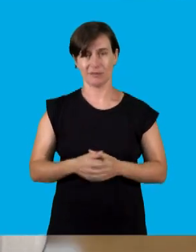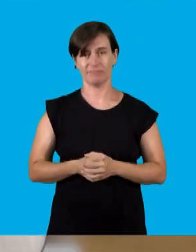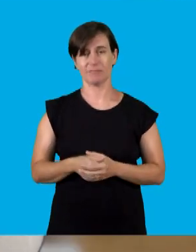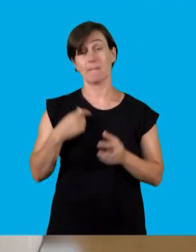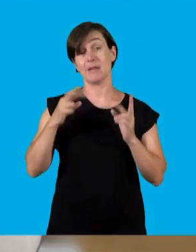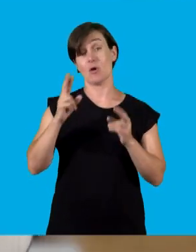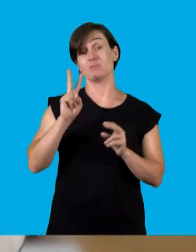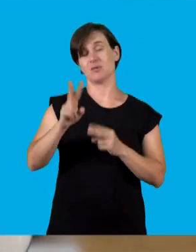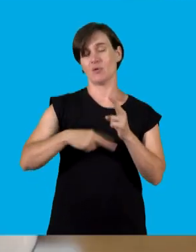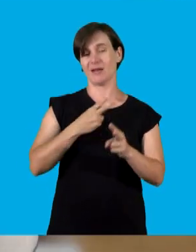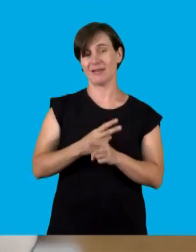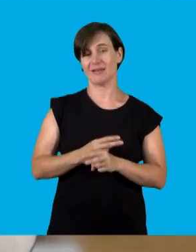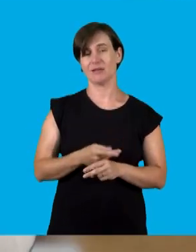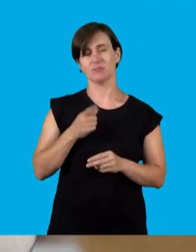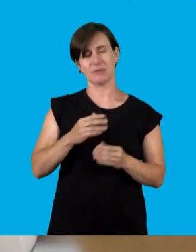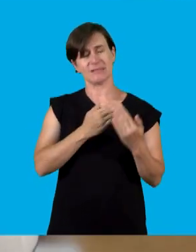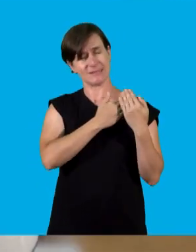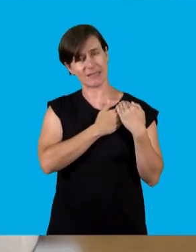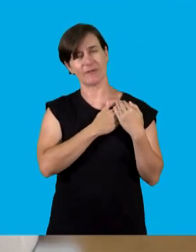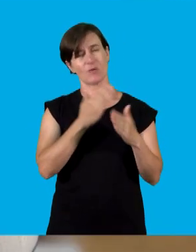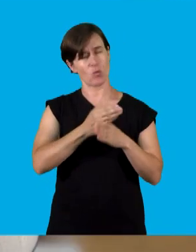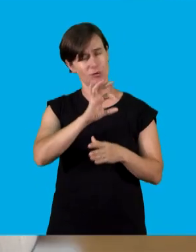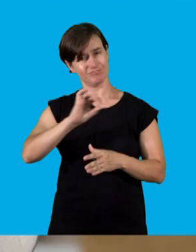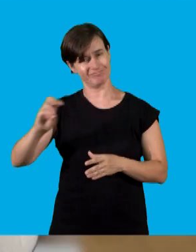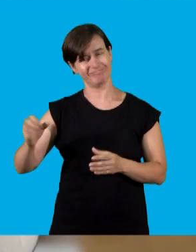Hope to see you next time. Remember to stay safe and work every